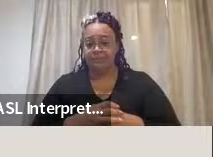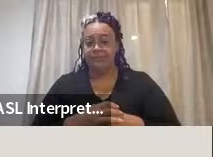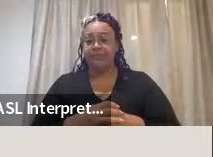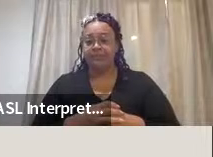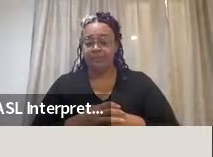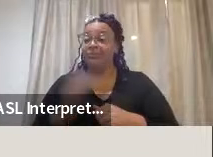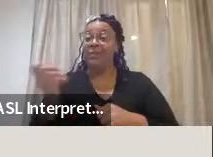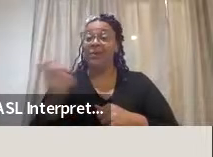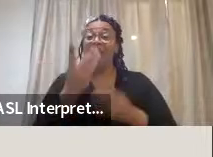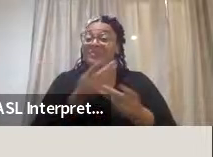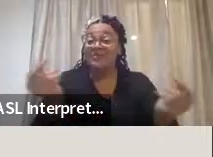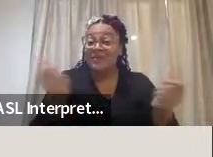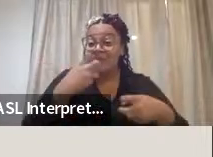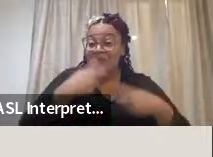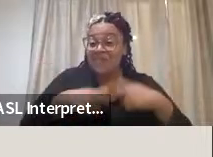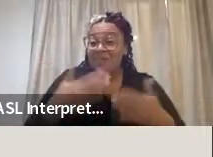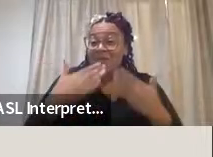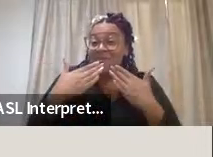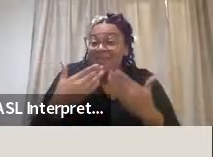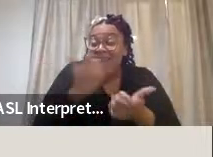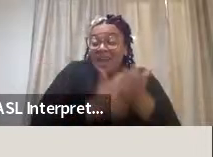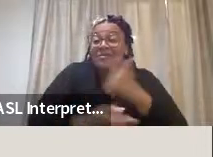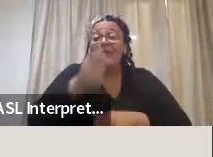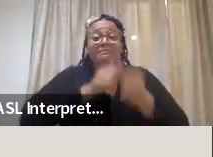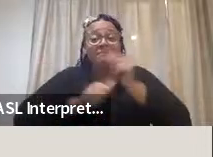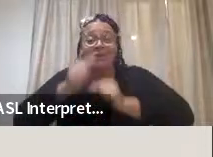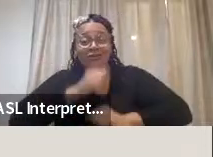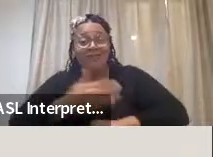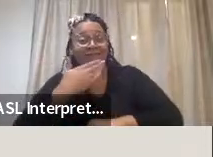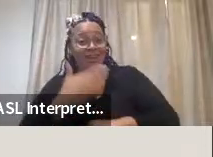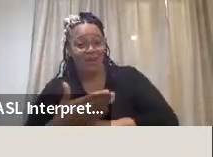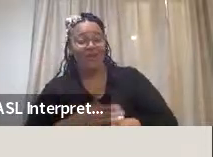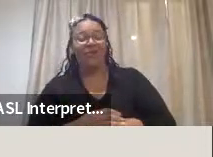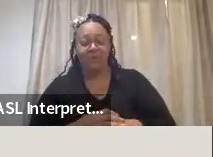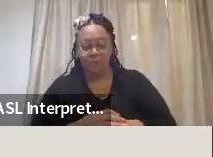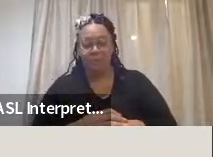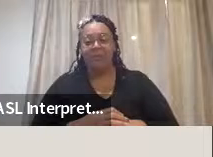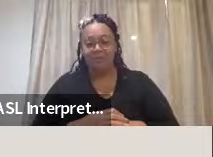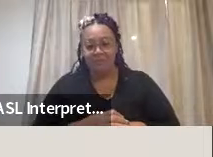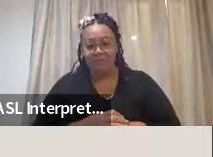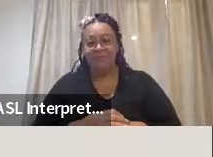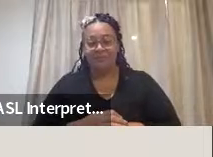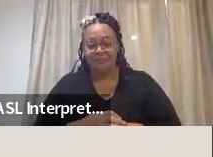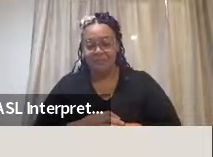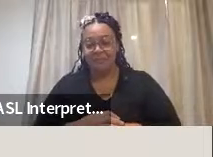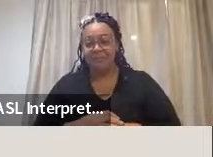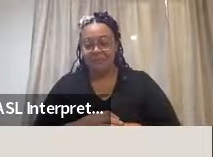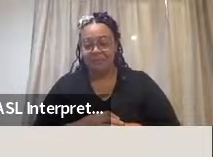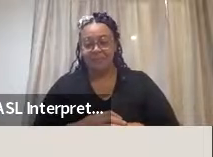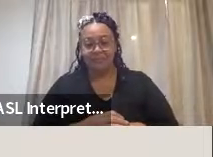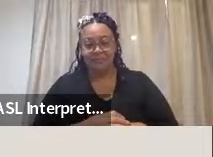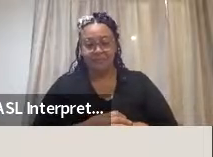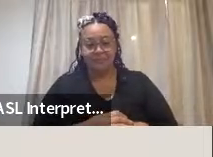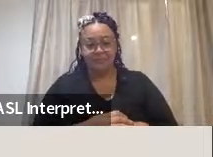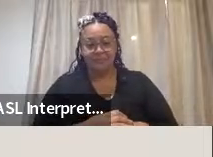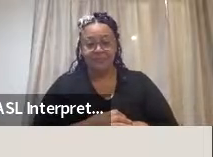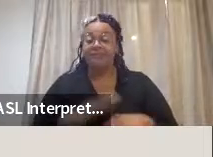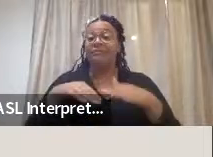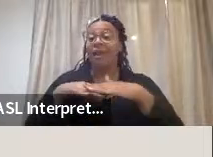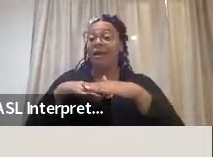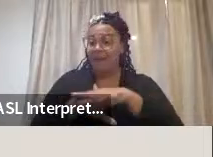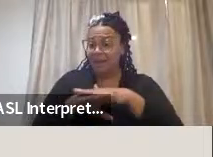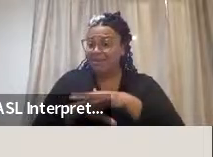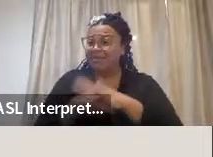we solved the problem. Thank you all for being patient. yeah. Thank you all for your patience. Um, yeah, access takes